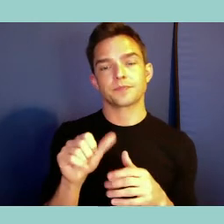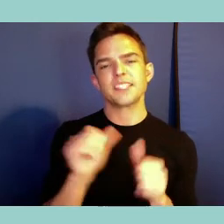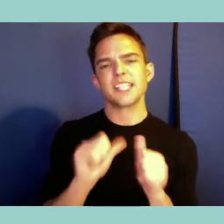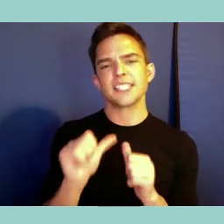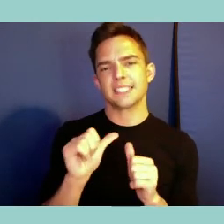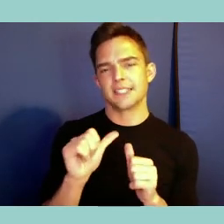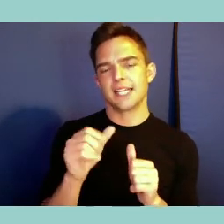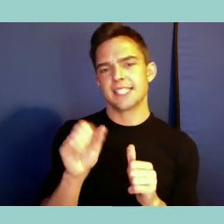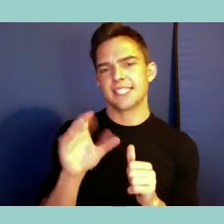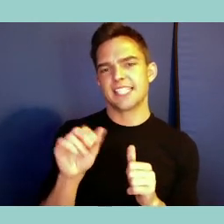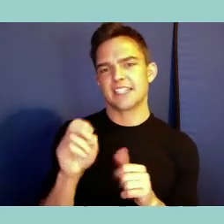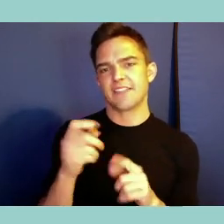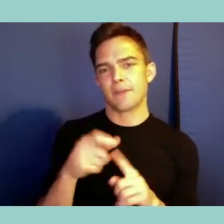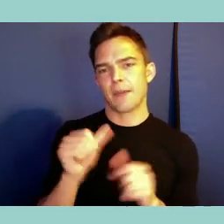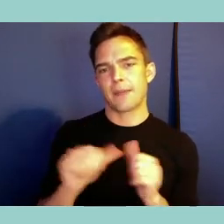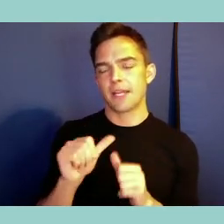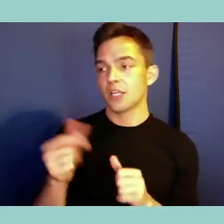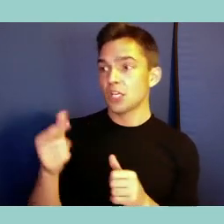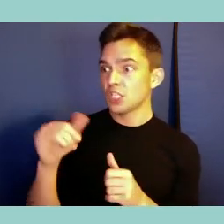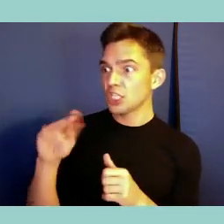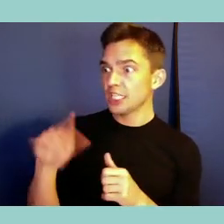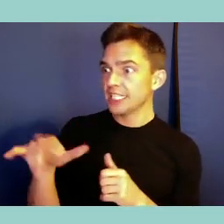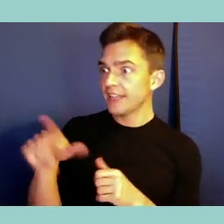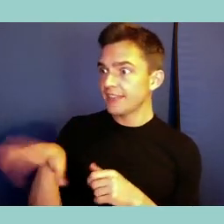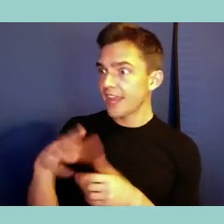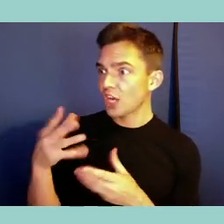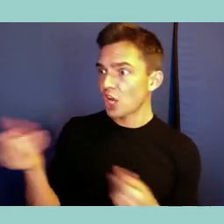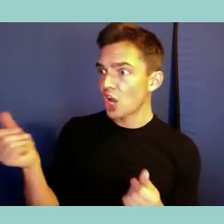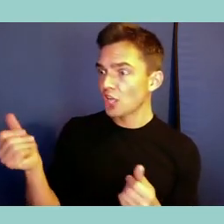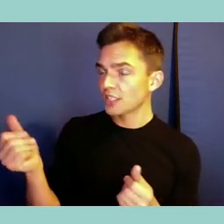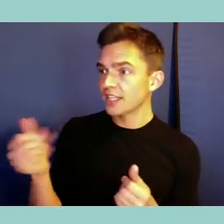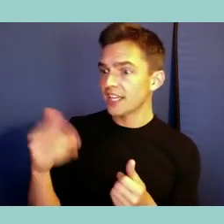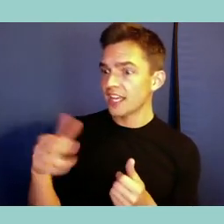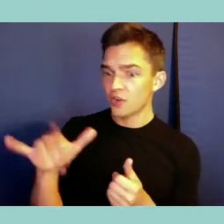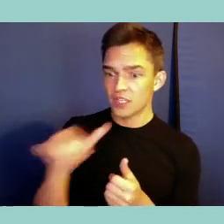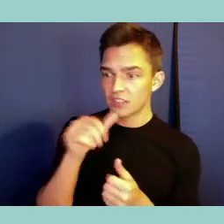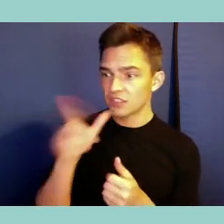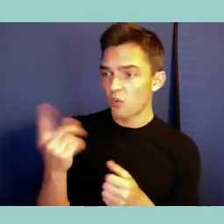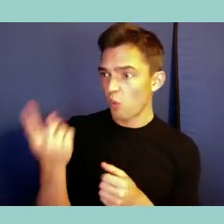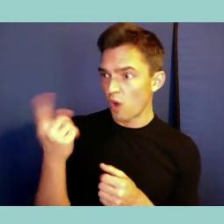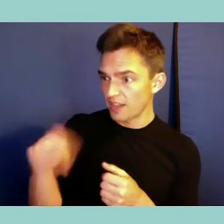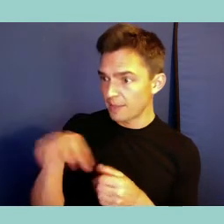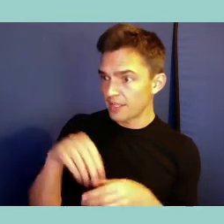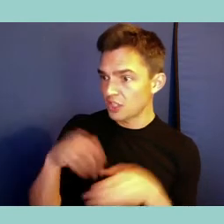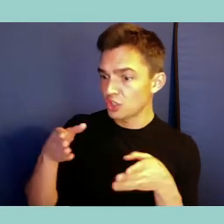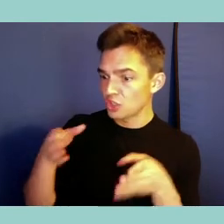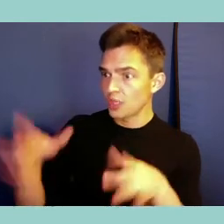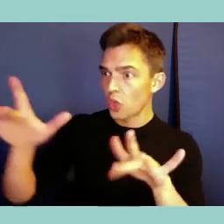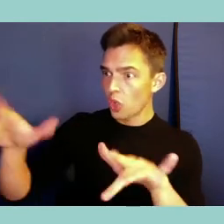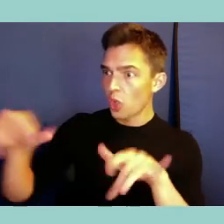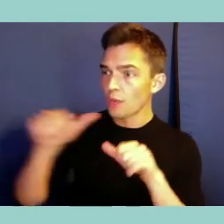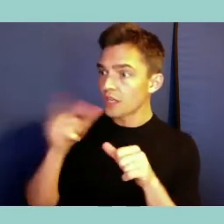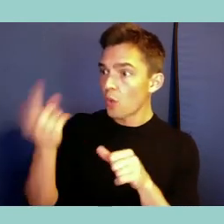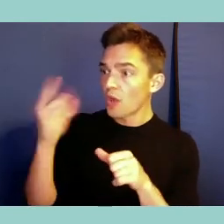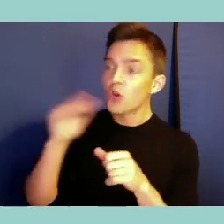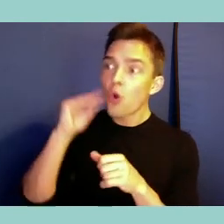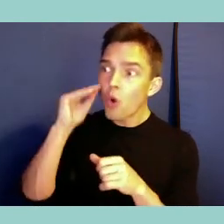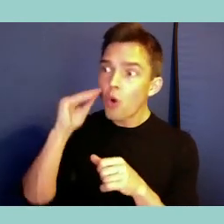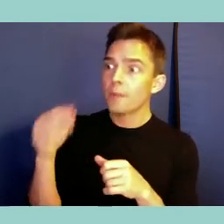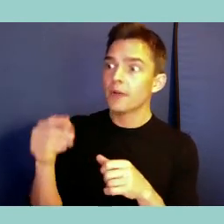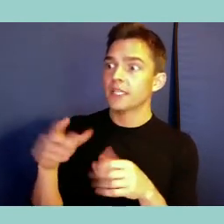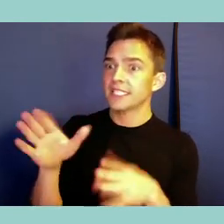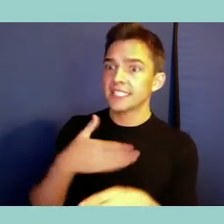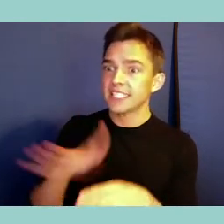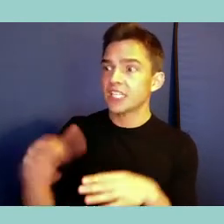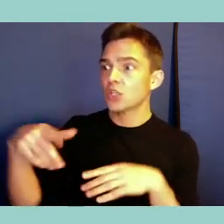play. Jimmy, they gone. Henry, not a one of them in the street, not a one of our homes, not one singing,